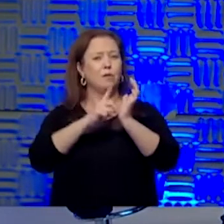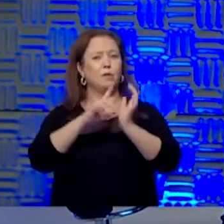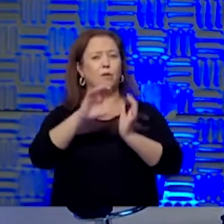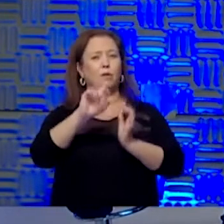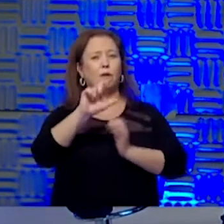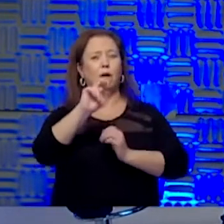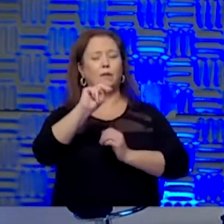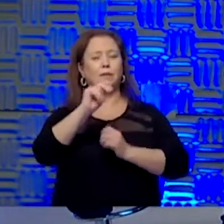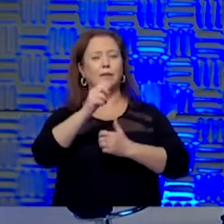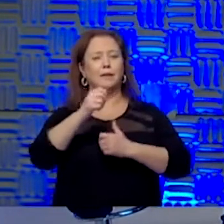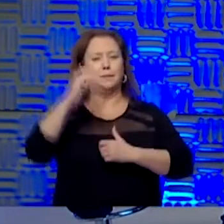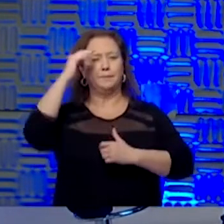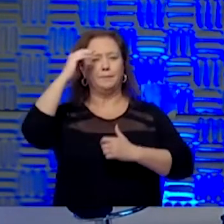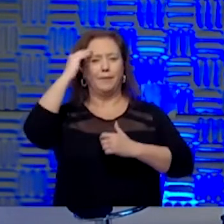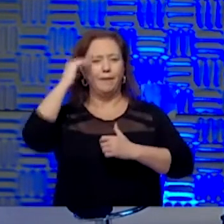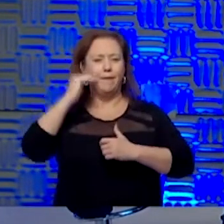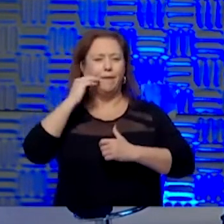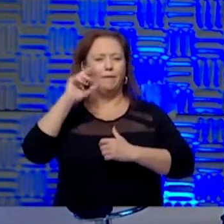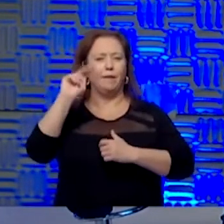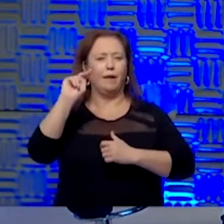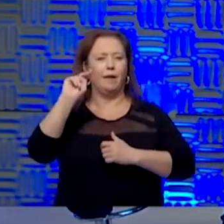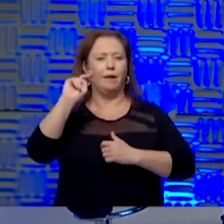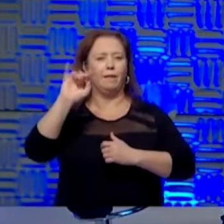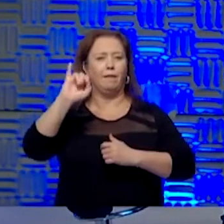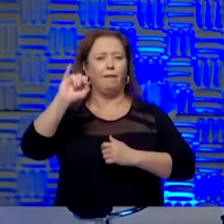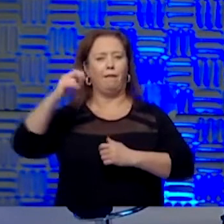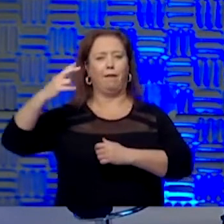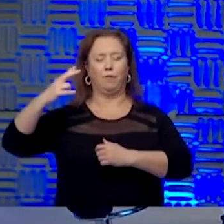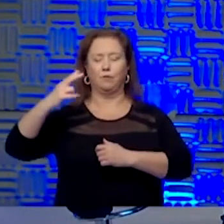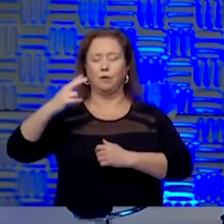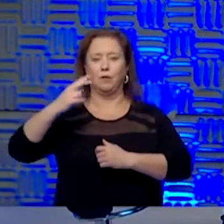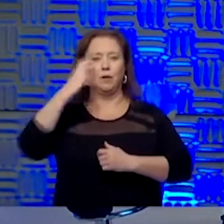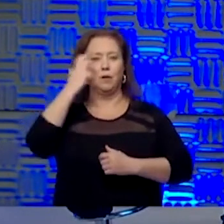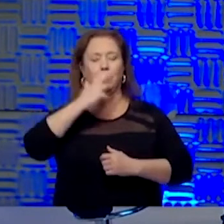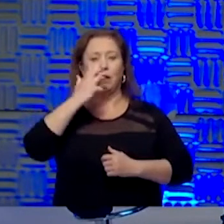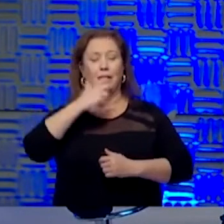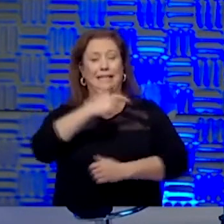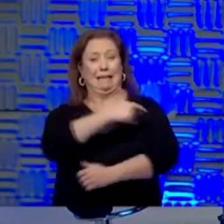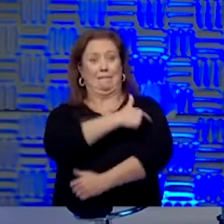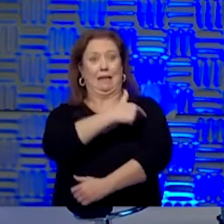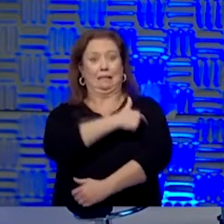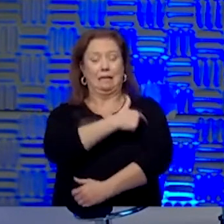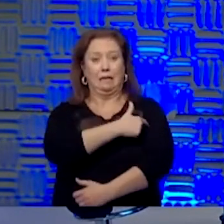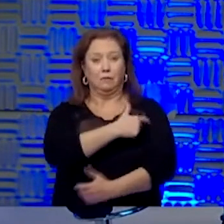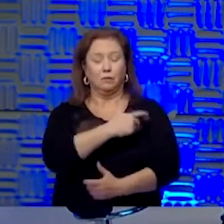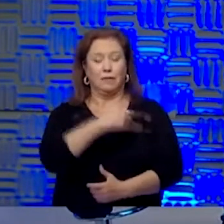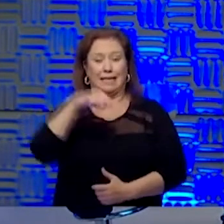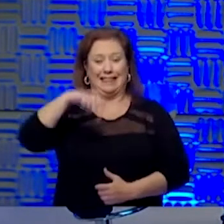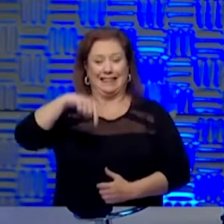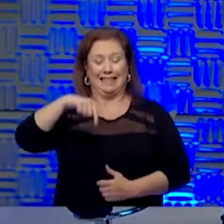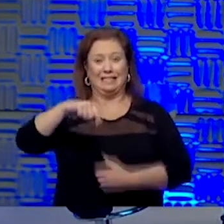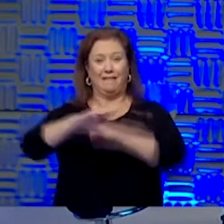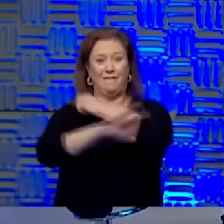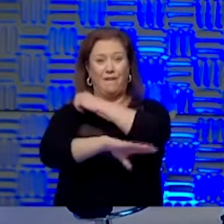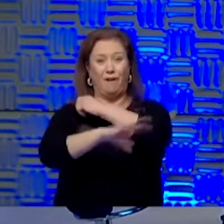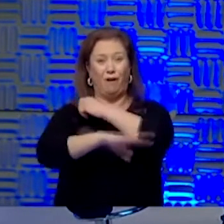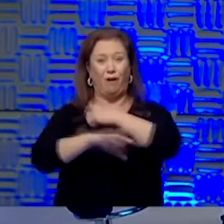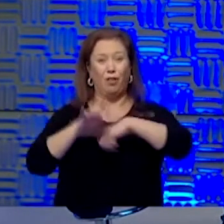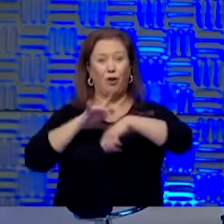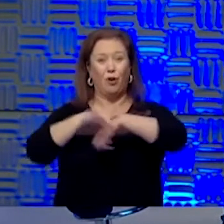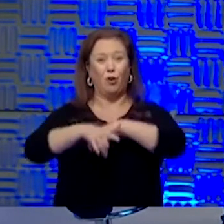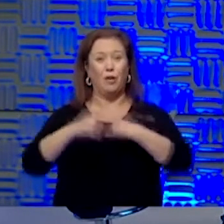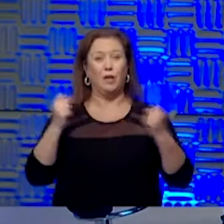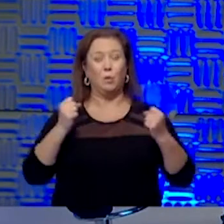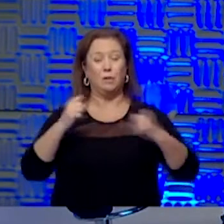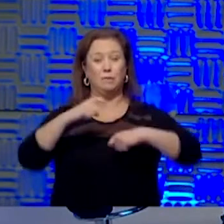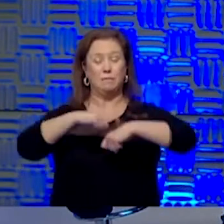of NIH. That is a pretty big deal that we could even get vaccination in this late fall, early winter season,